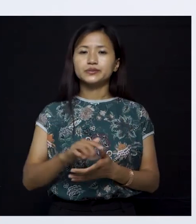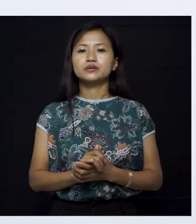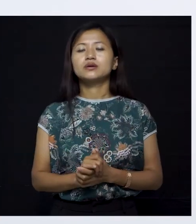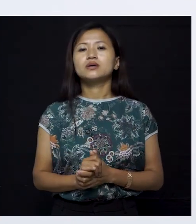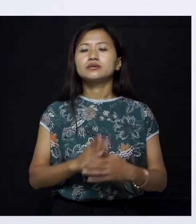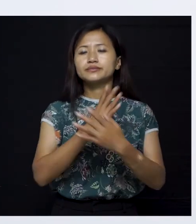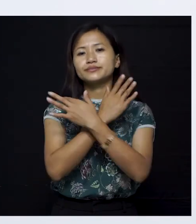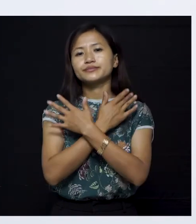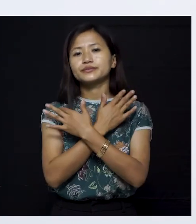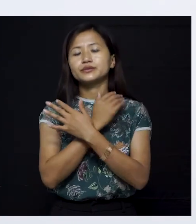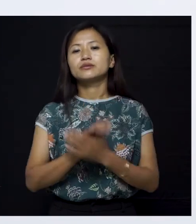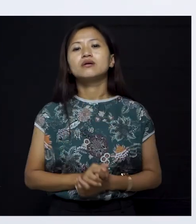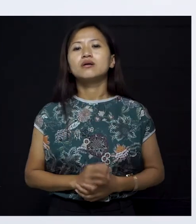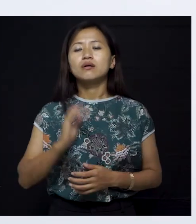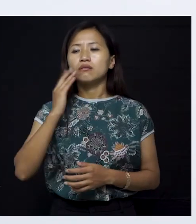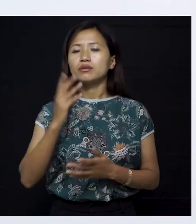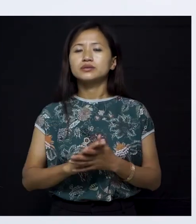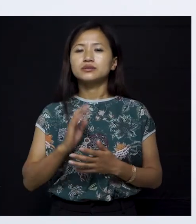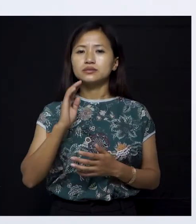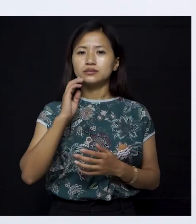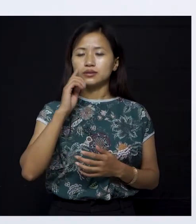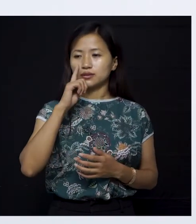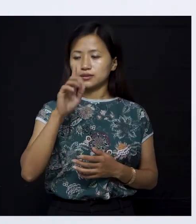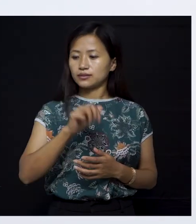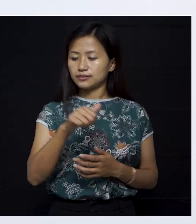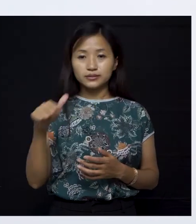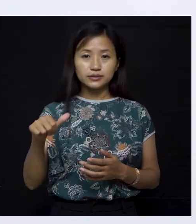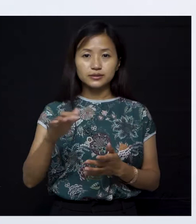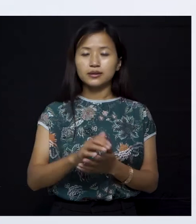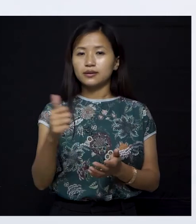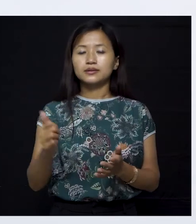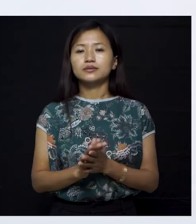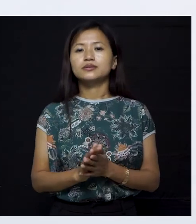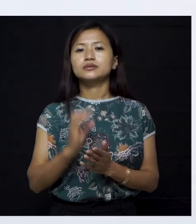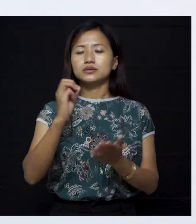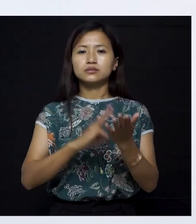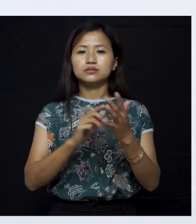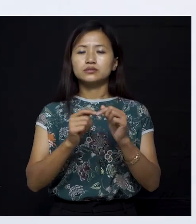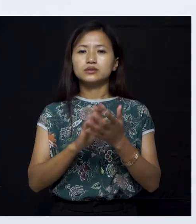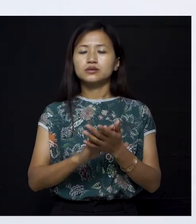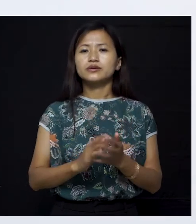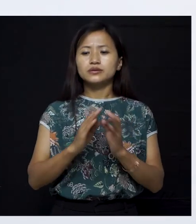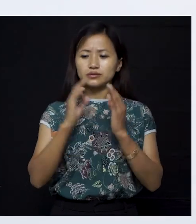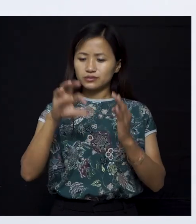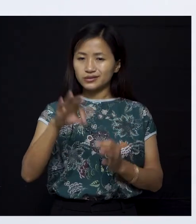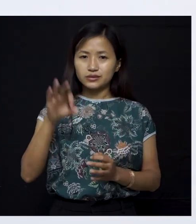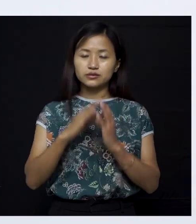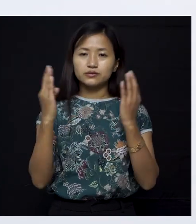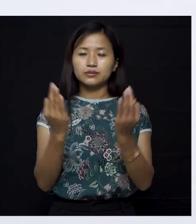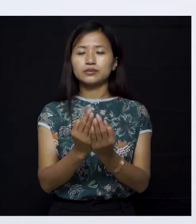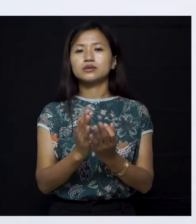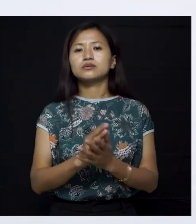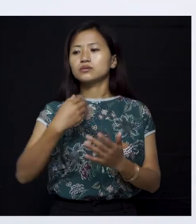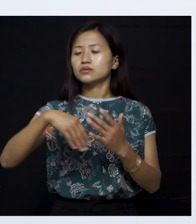can relax. When the other mothers are, this shows that it is a common thing for each family. When the male members of the